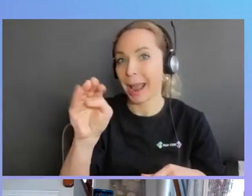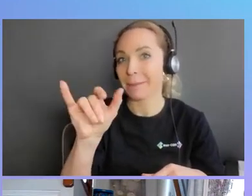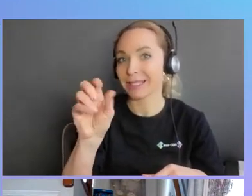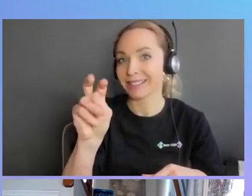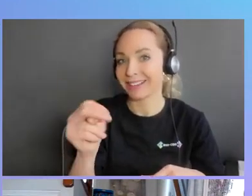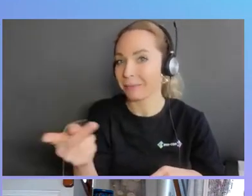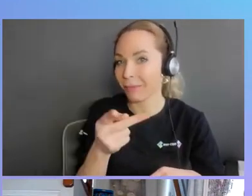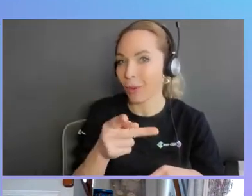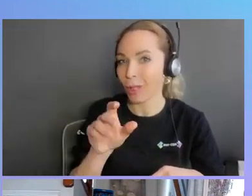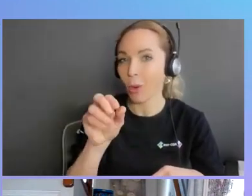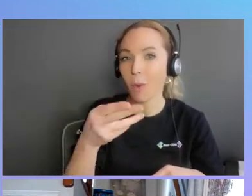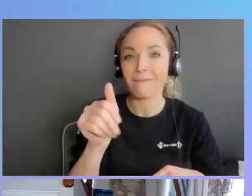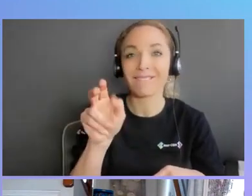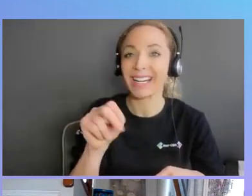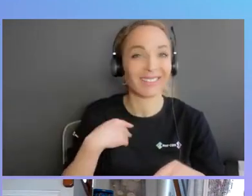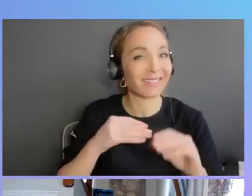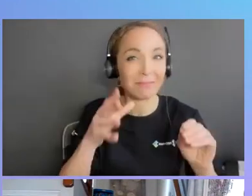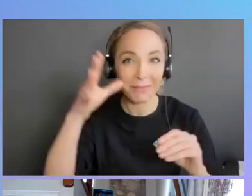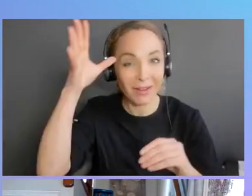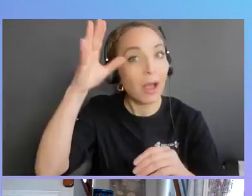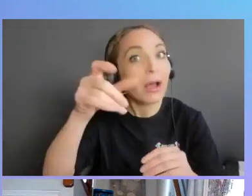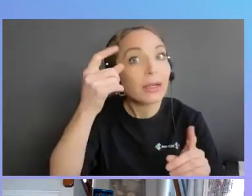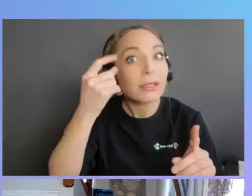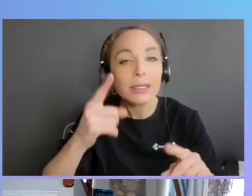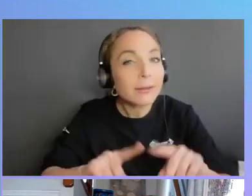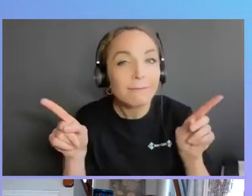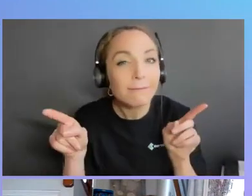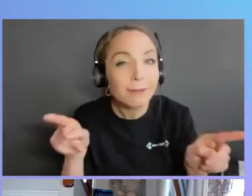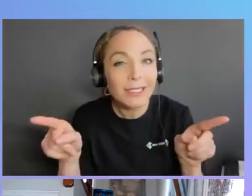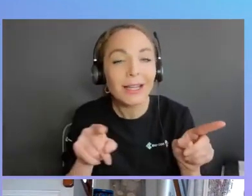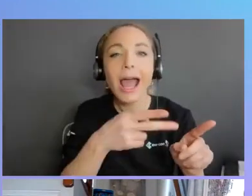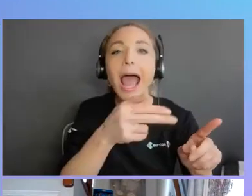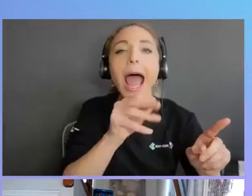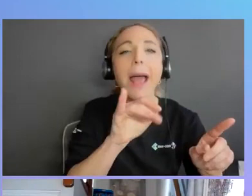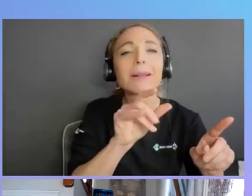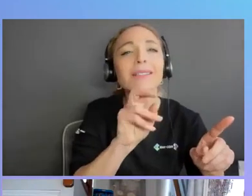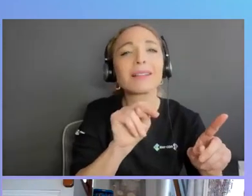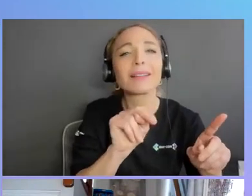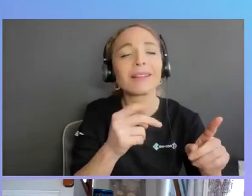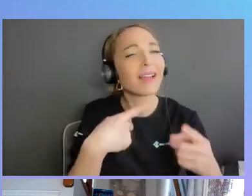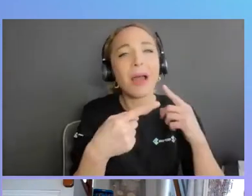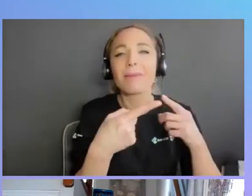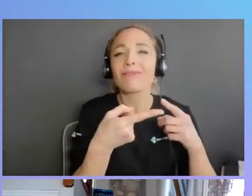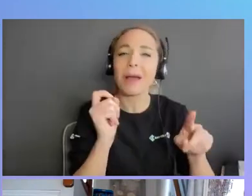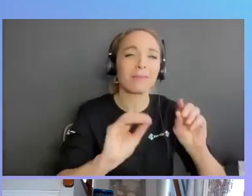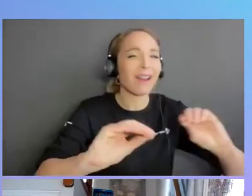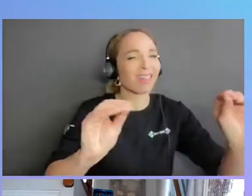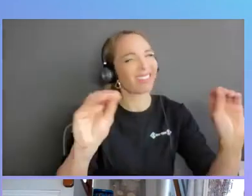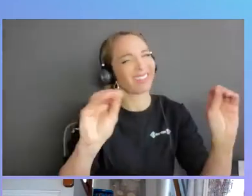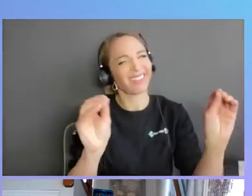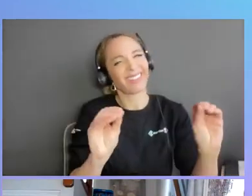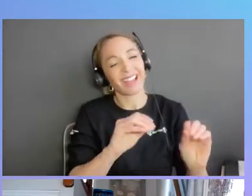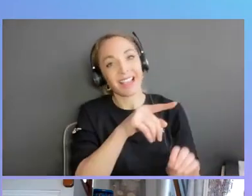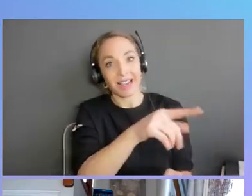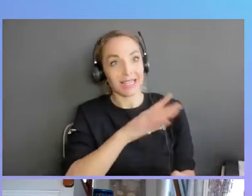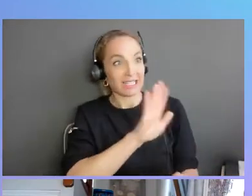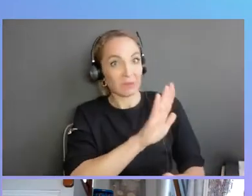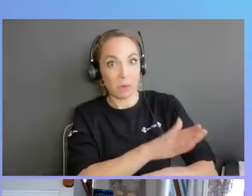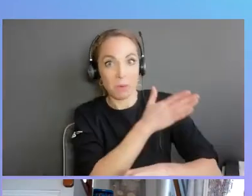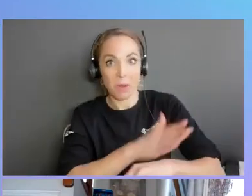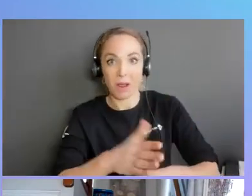is Hamilton comes from nothing, right? He has no money, and his song is My Shot. It's all about ambition, going for